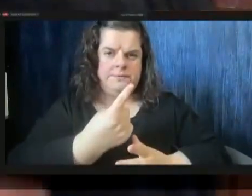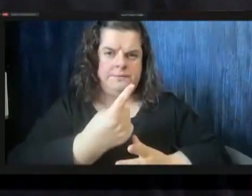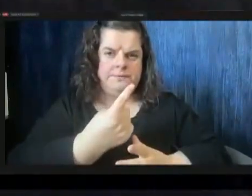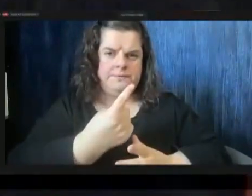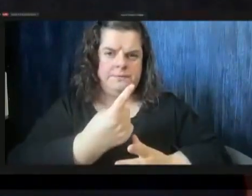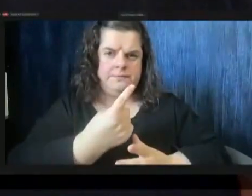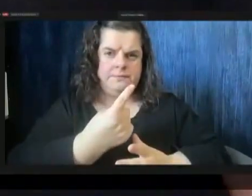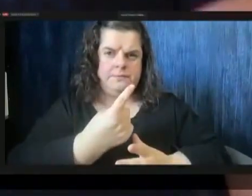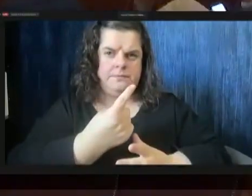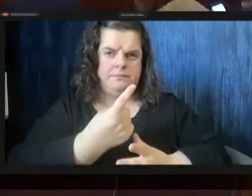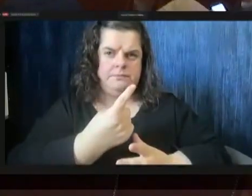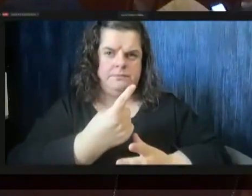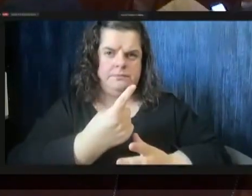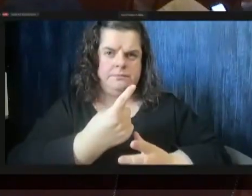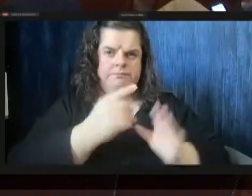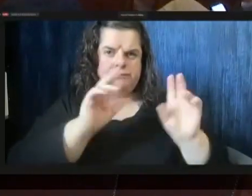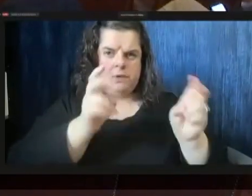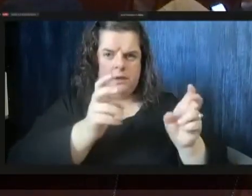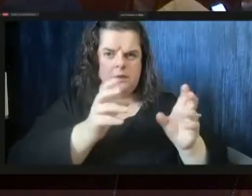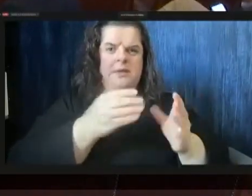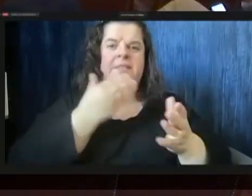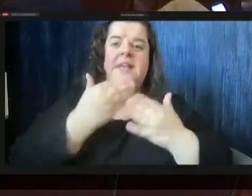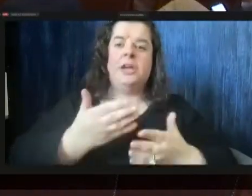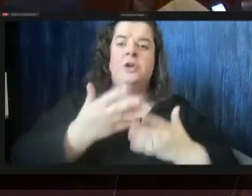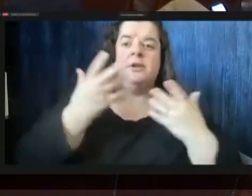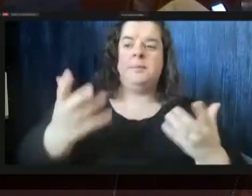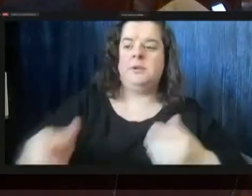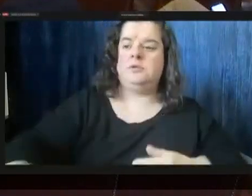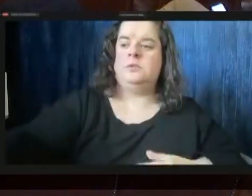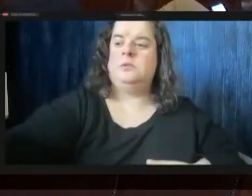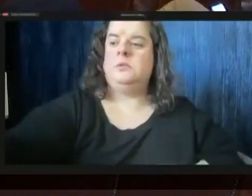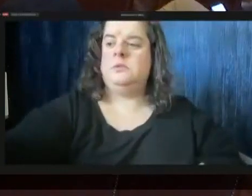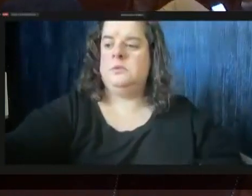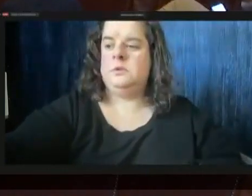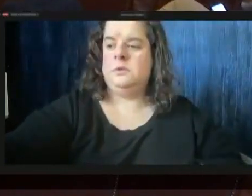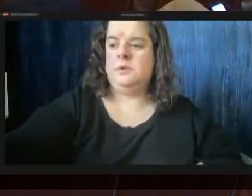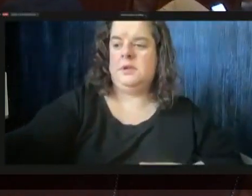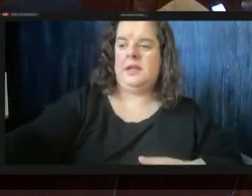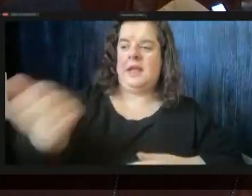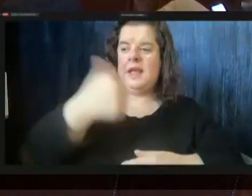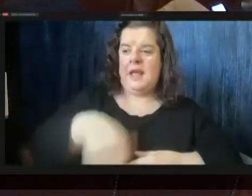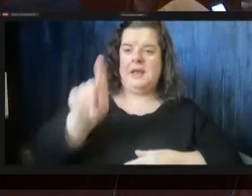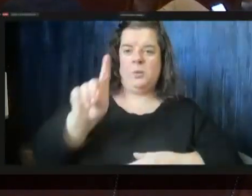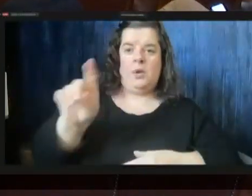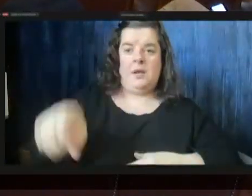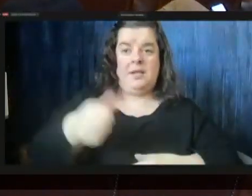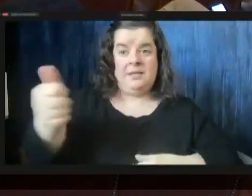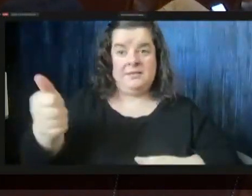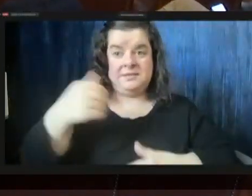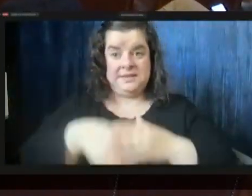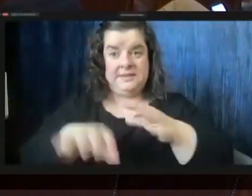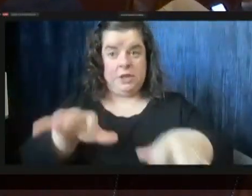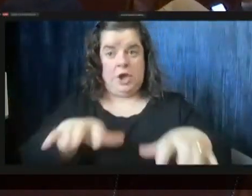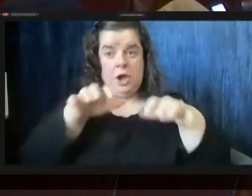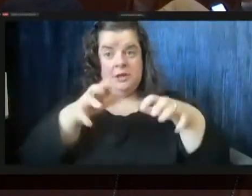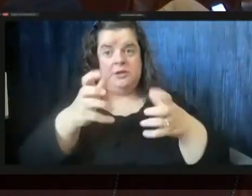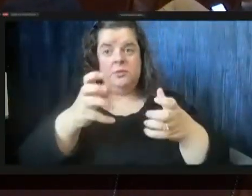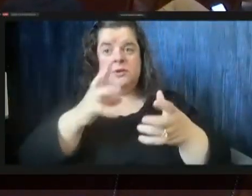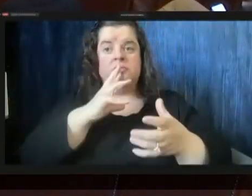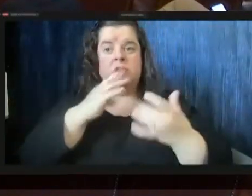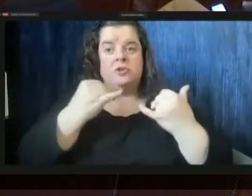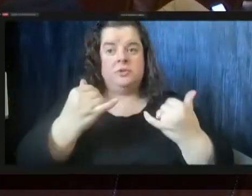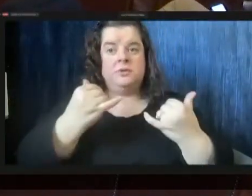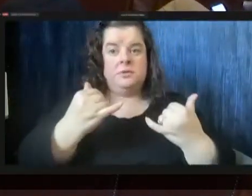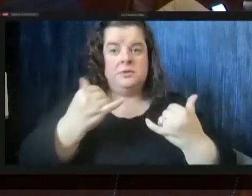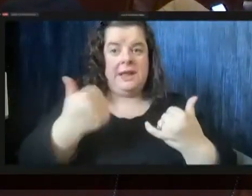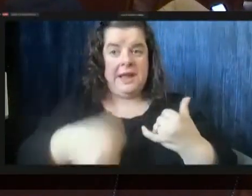law. Thank you very much for your comments. Is there anyone else in the audience wishing to address City Council? Anyone else in the